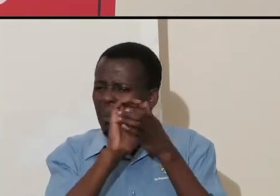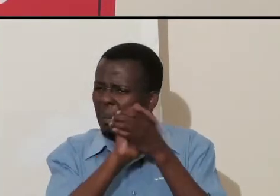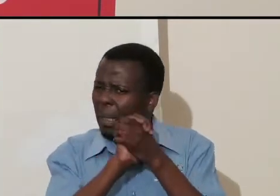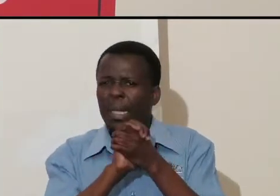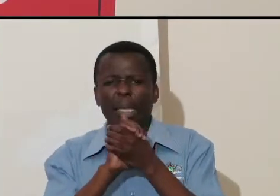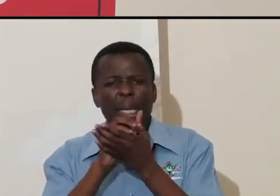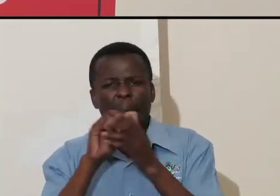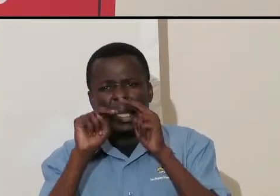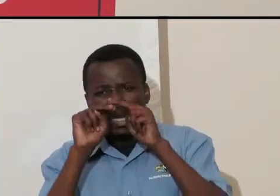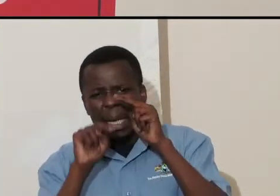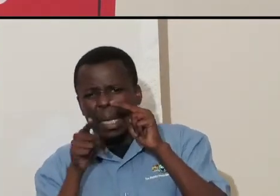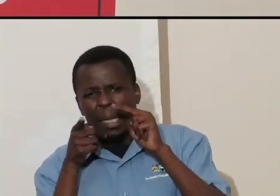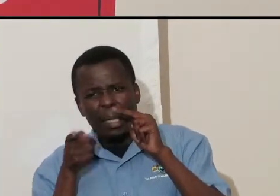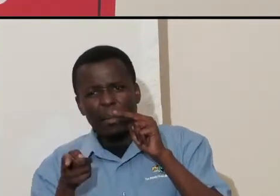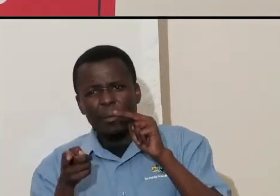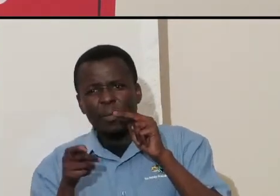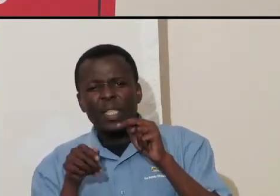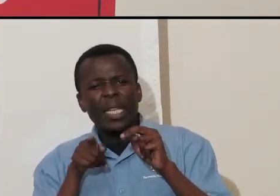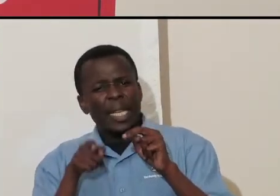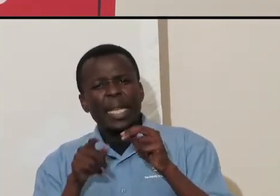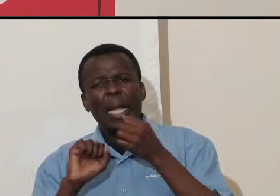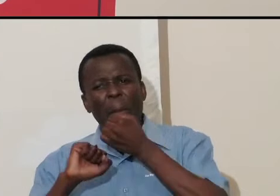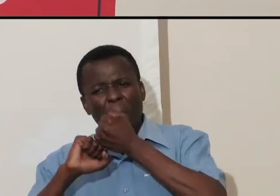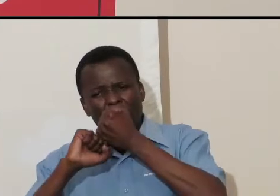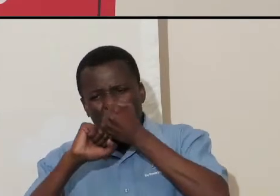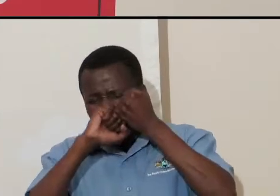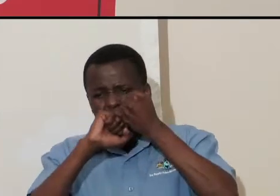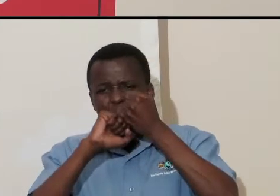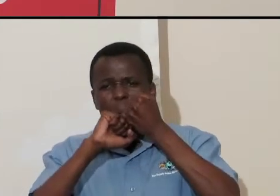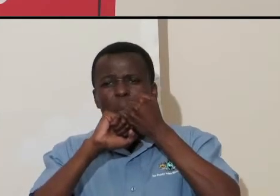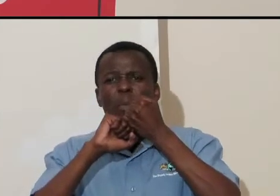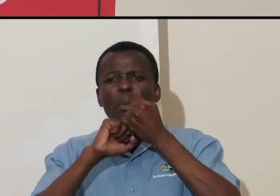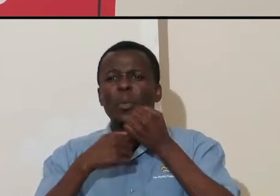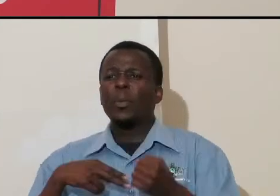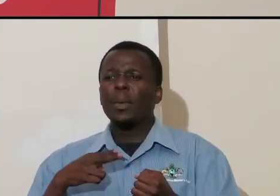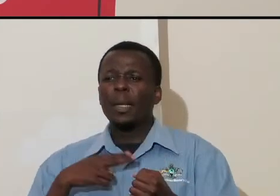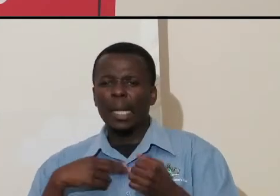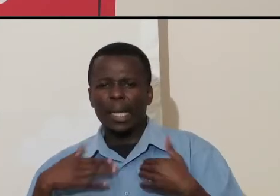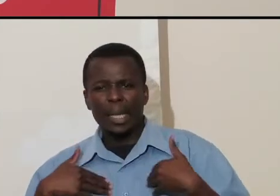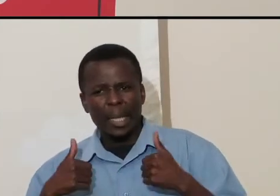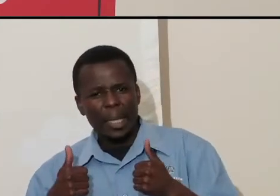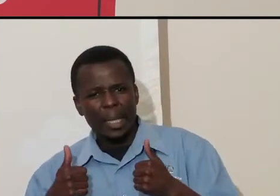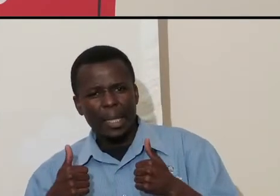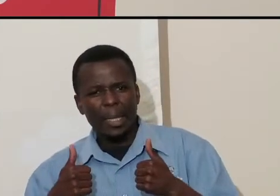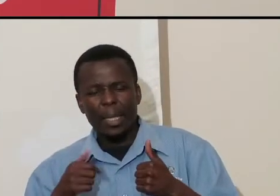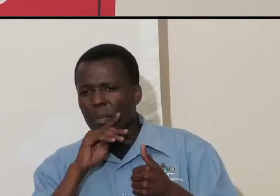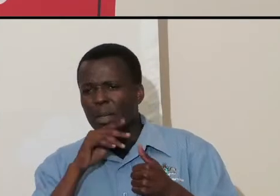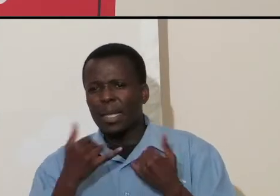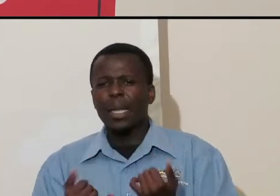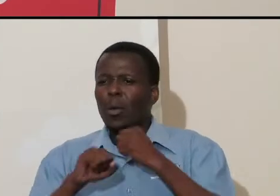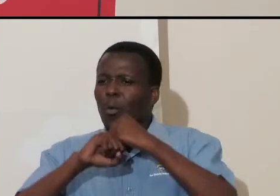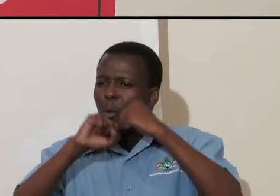that are helping support us, that have made this story a success.